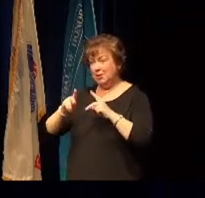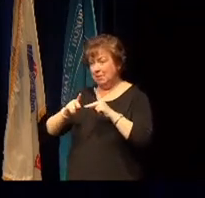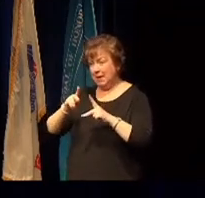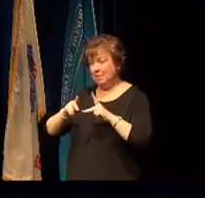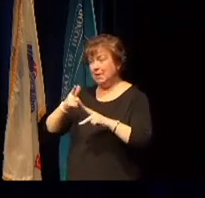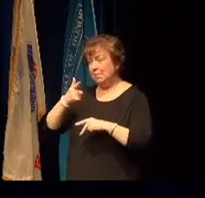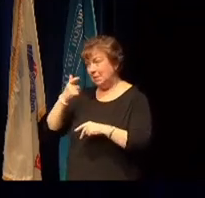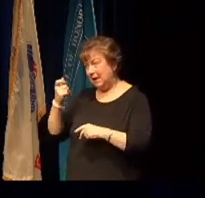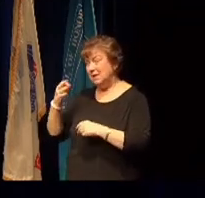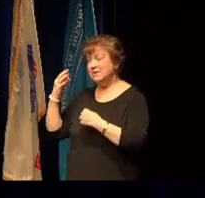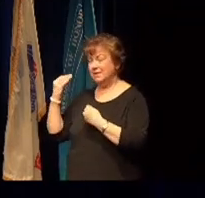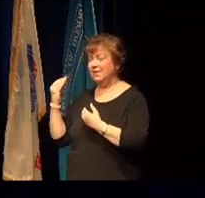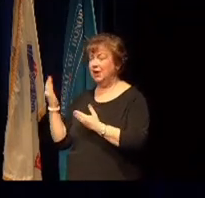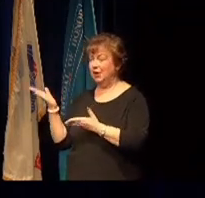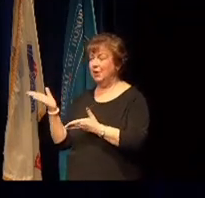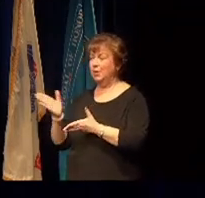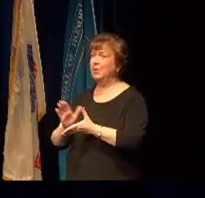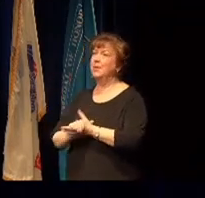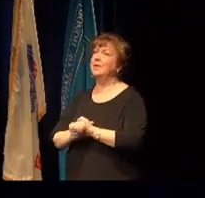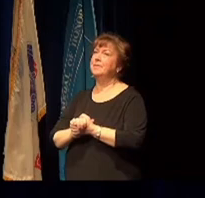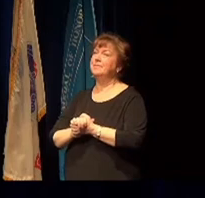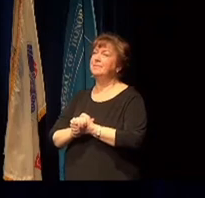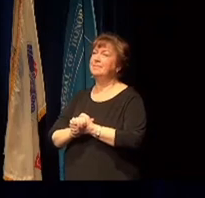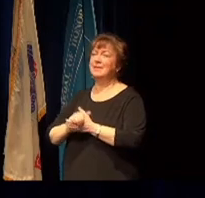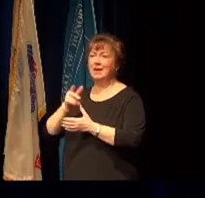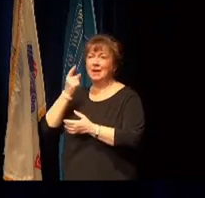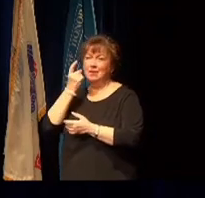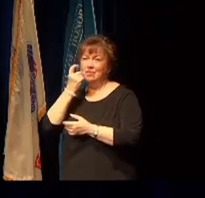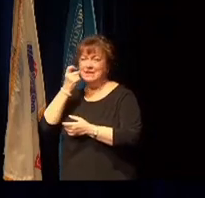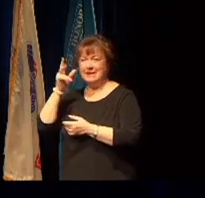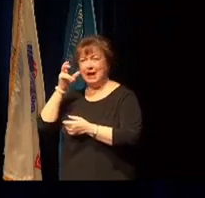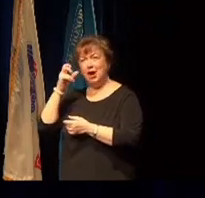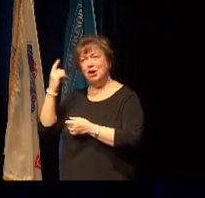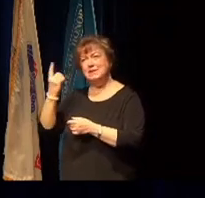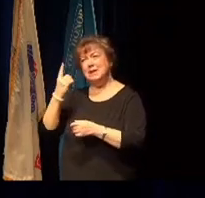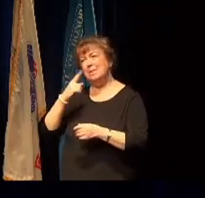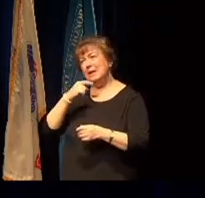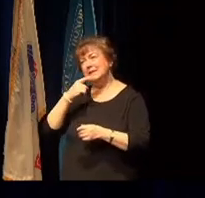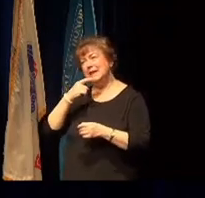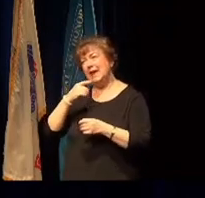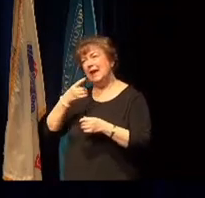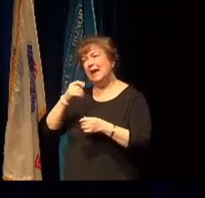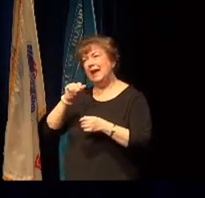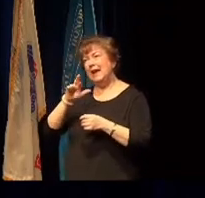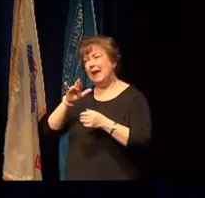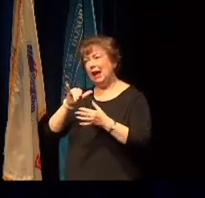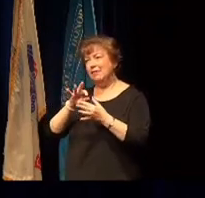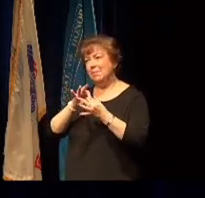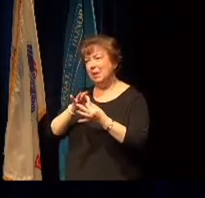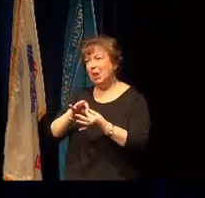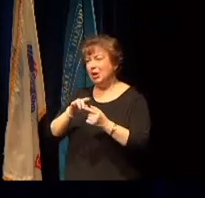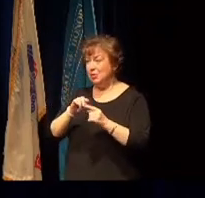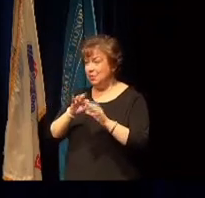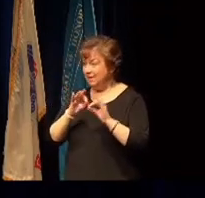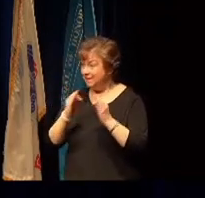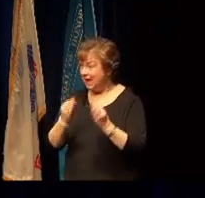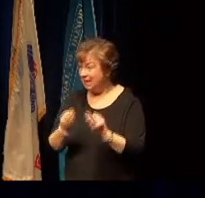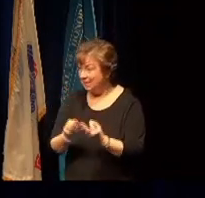I heard someone say recently, Gary not only belonged to his family, but he also belonged to the